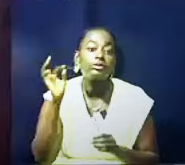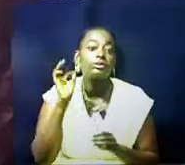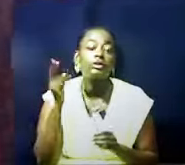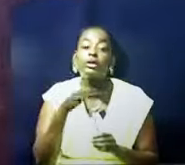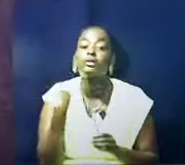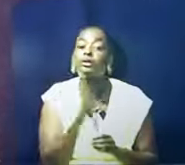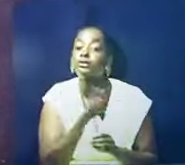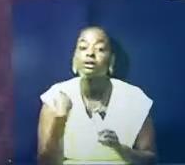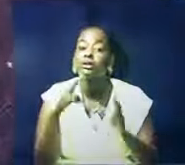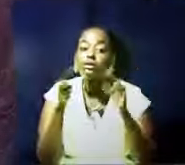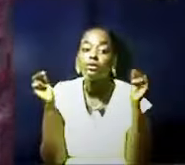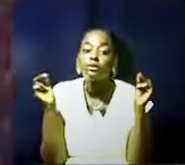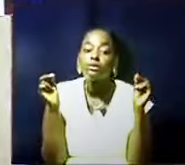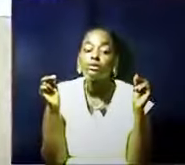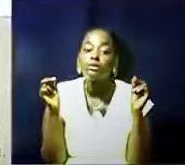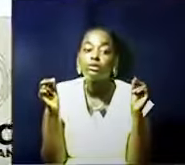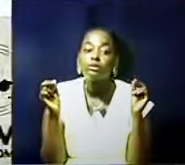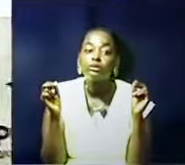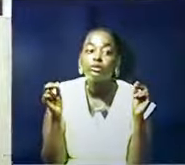He was a